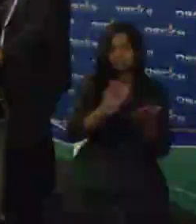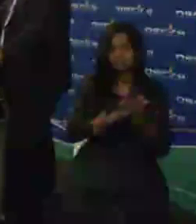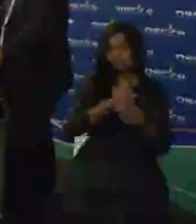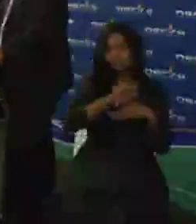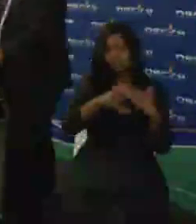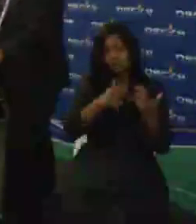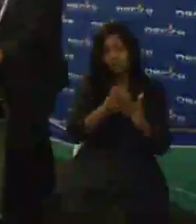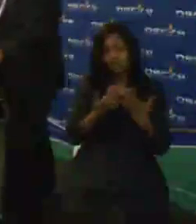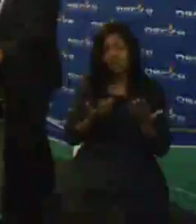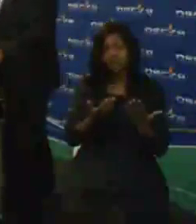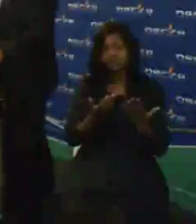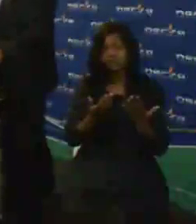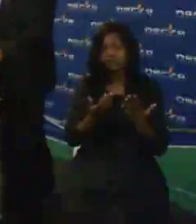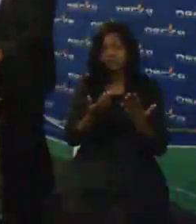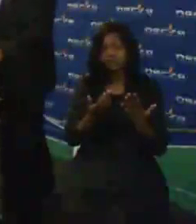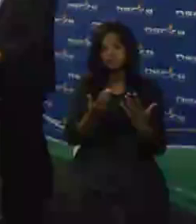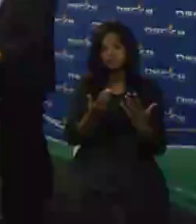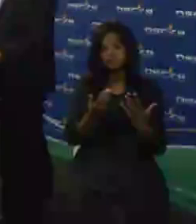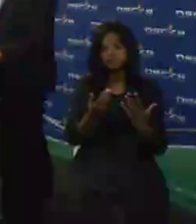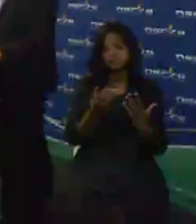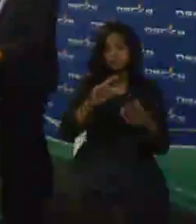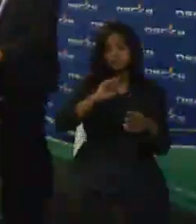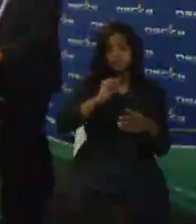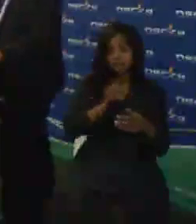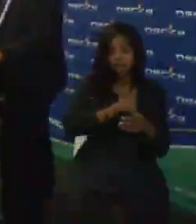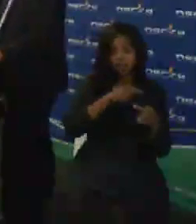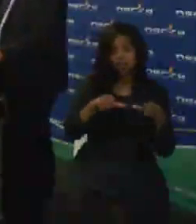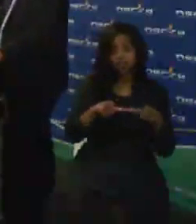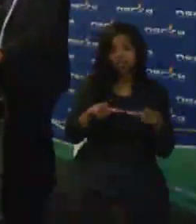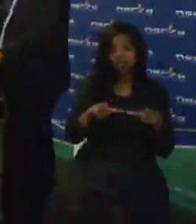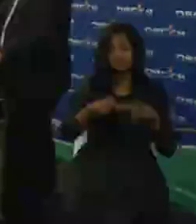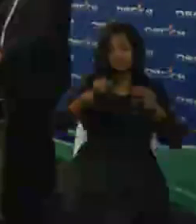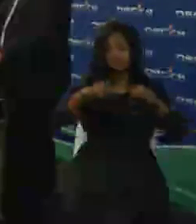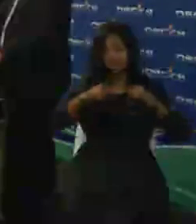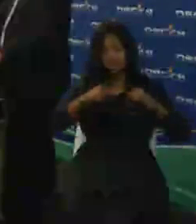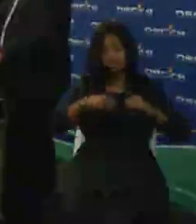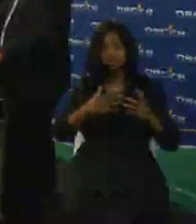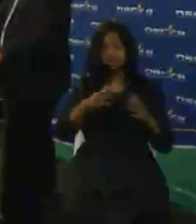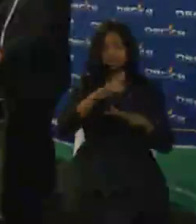terms of our